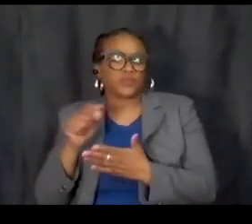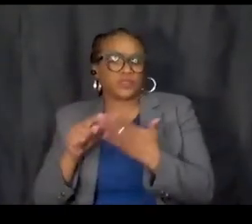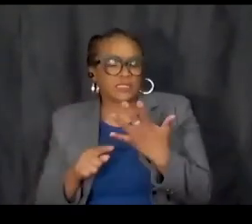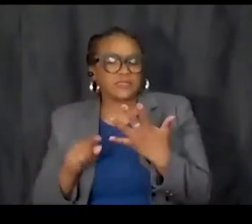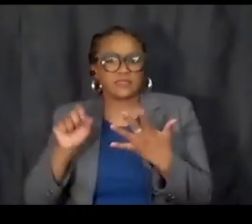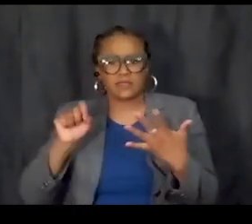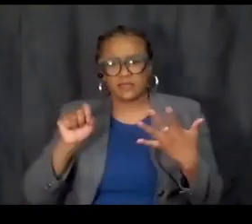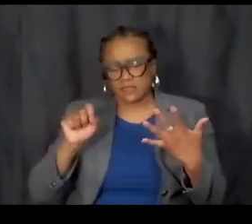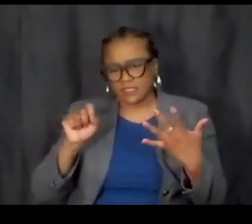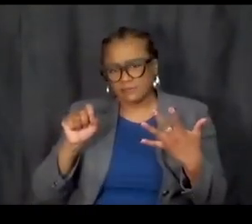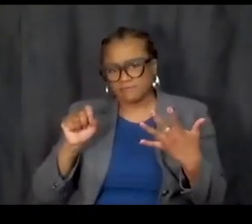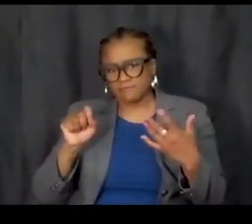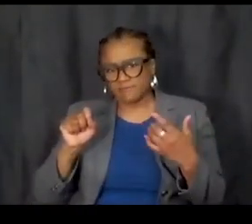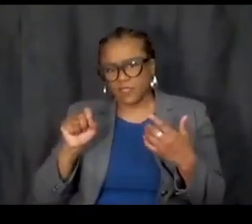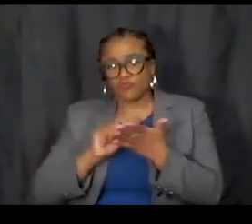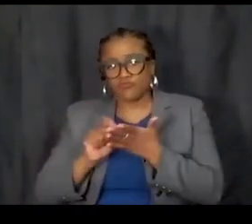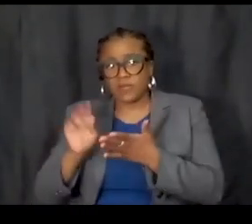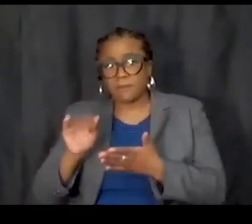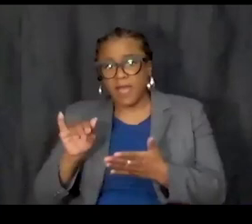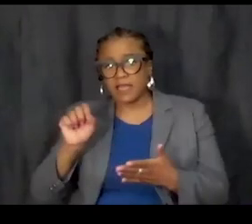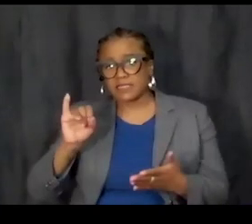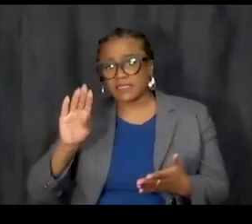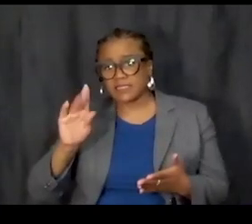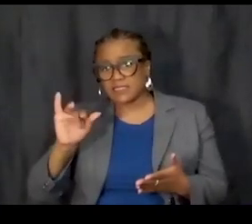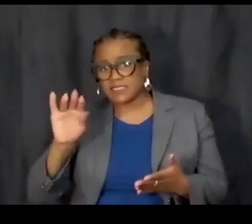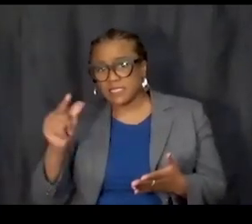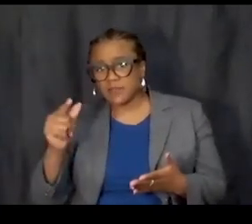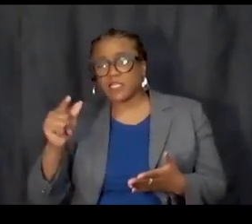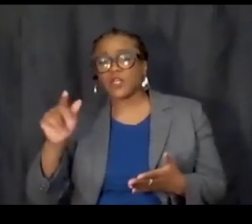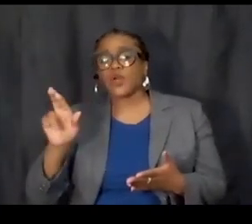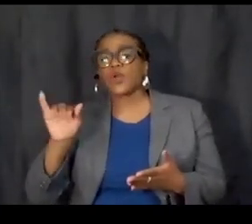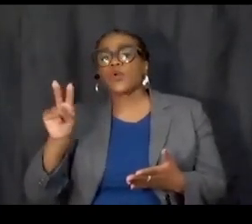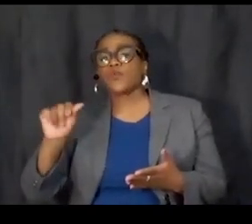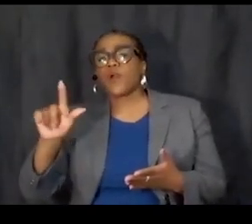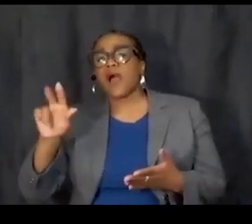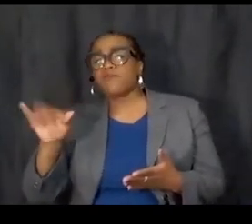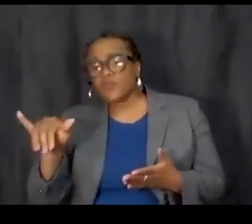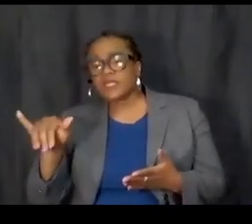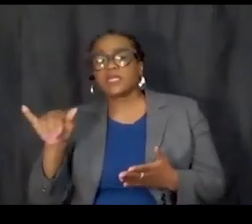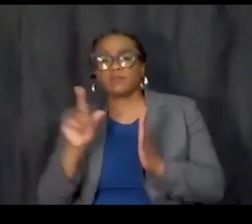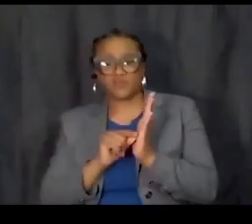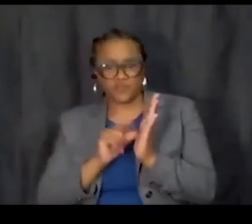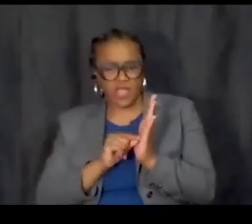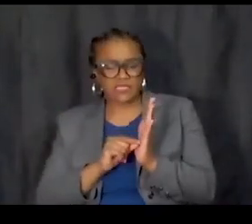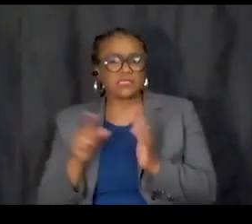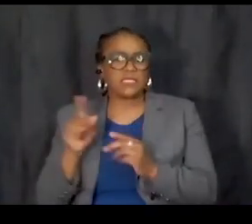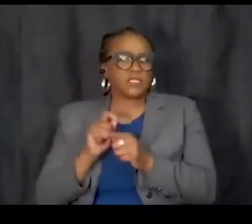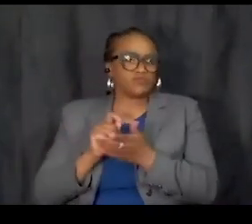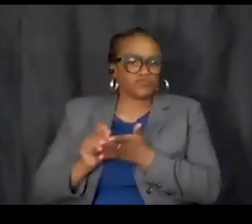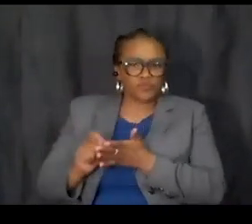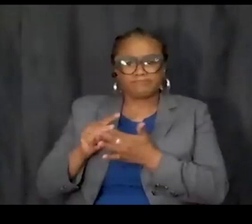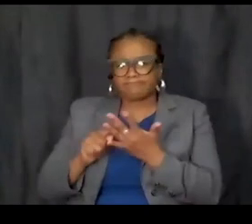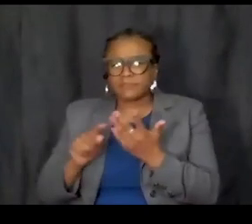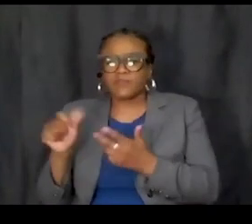Rivalry Press 2014, and associate producer of The Changing Same, POV Shorts 2019,